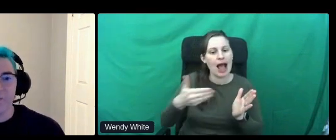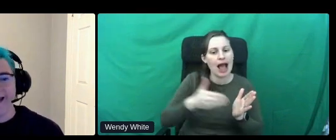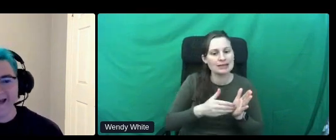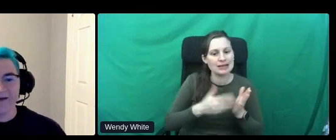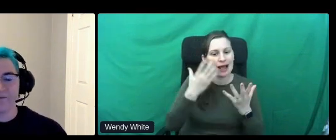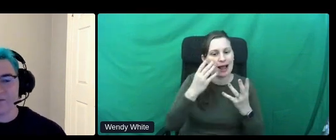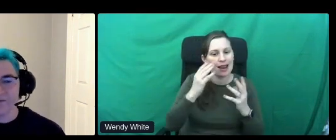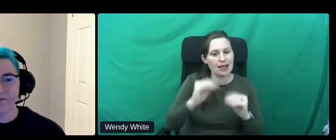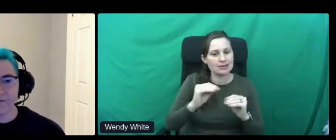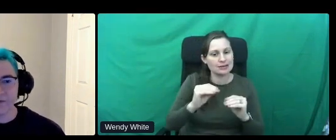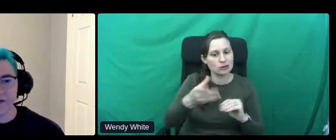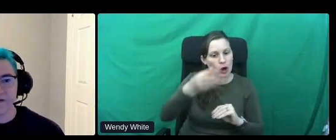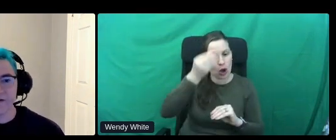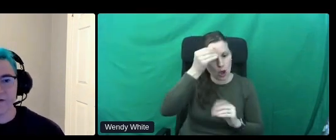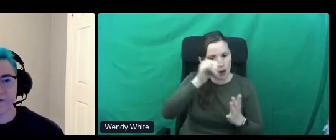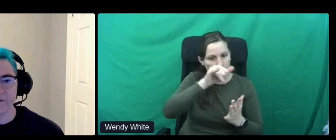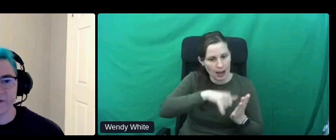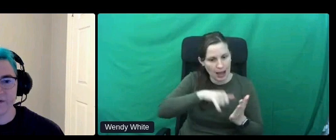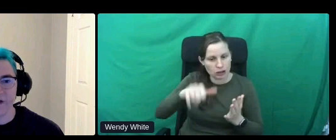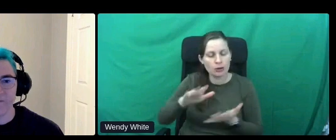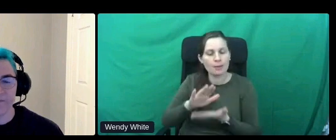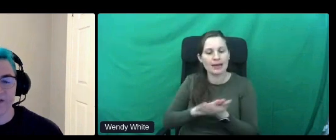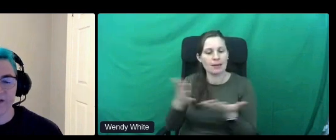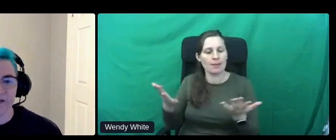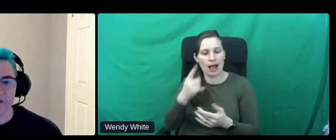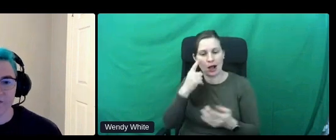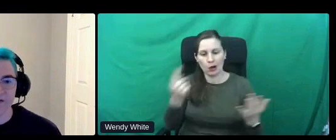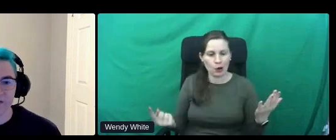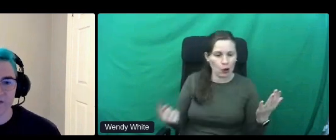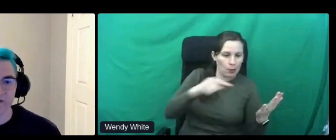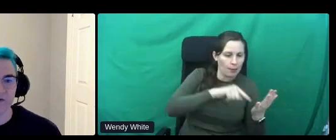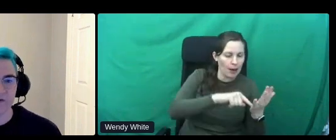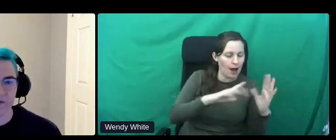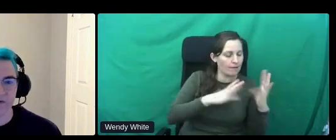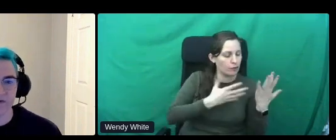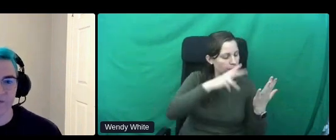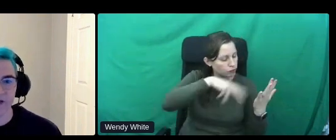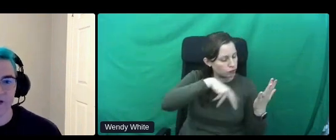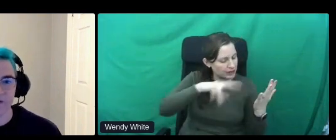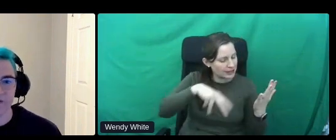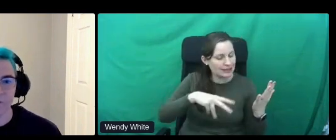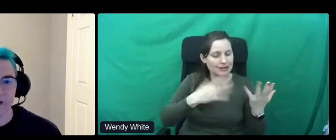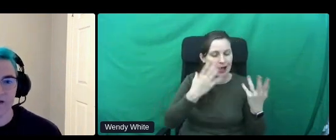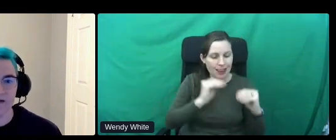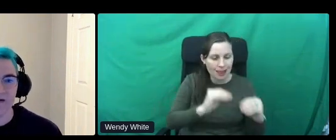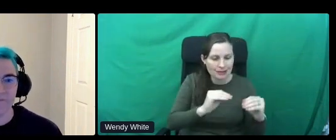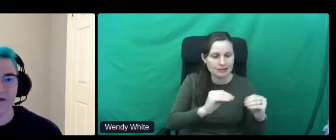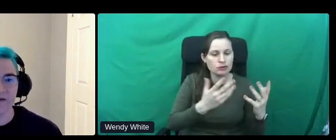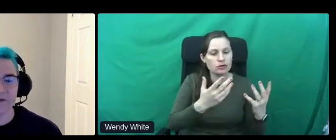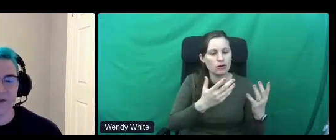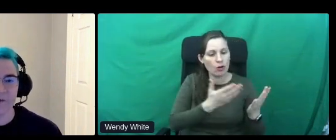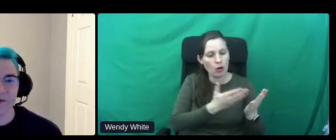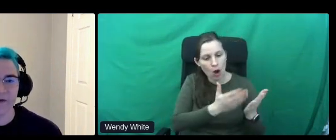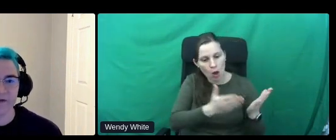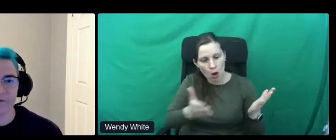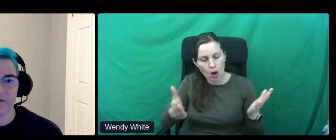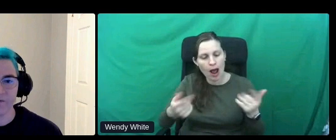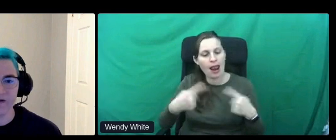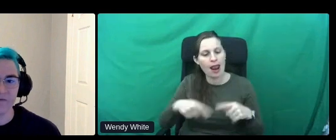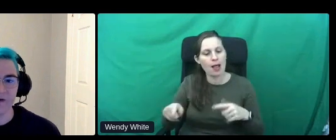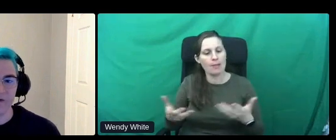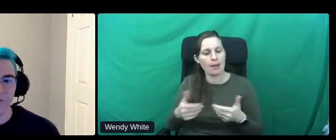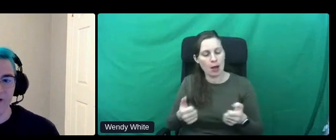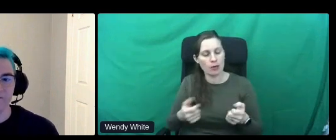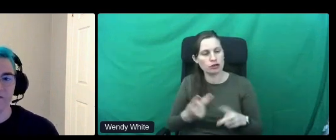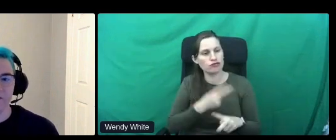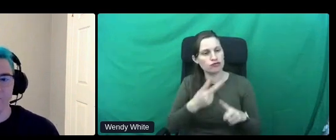players to go back and reread different techniques or lessons or tutorials that we had along the way. And this would allow players to